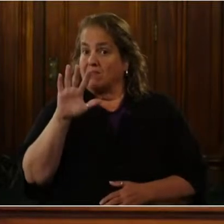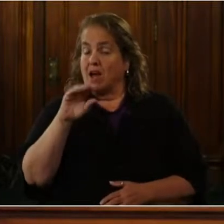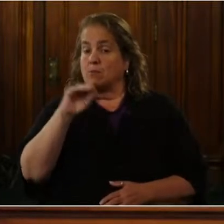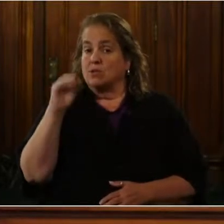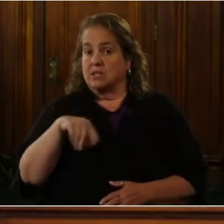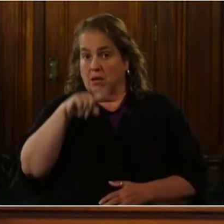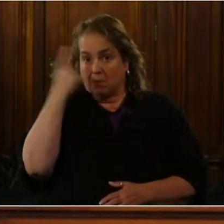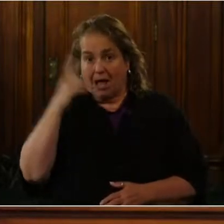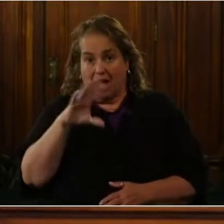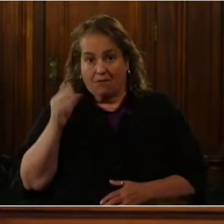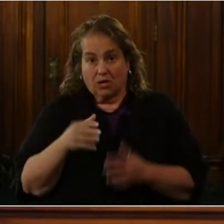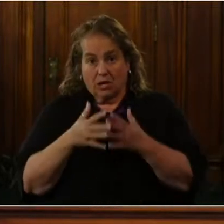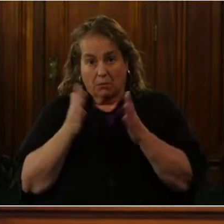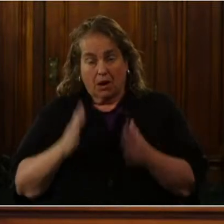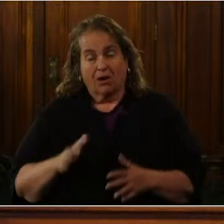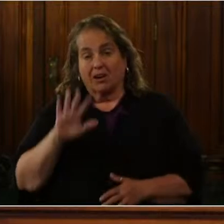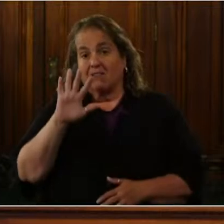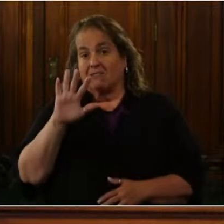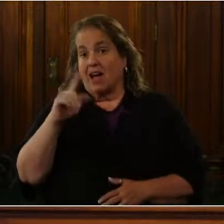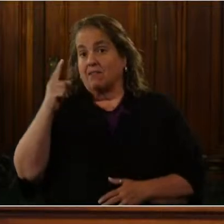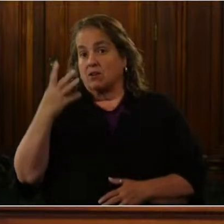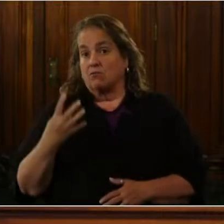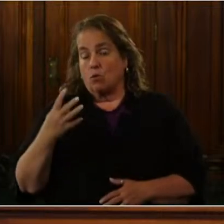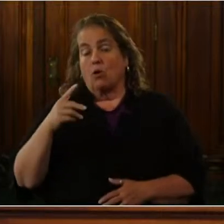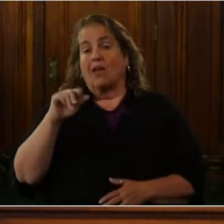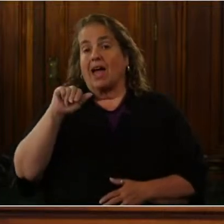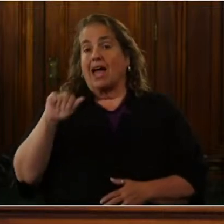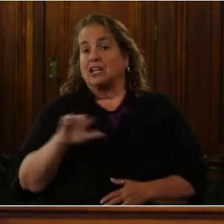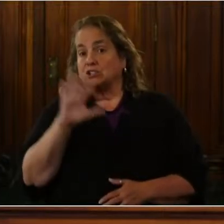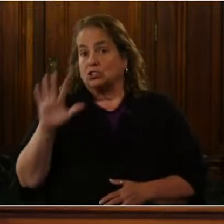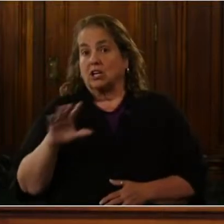14.51% black or African American, 5.25% Asian,